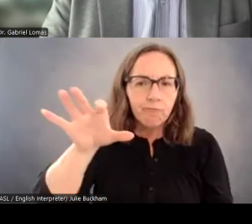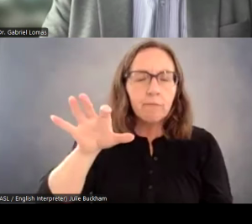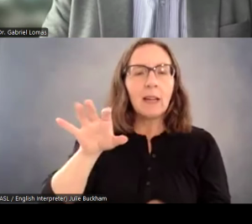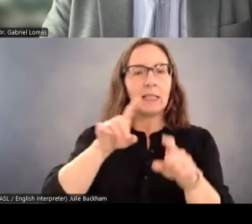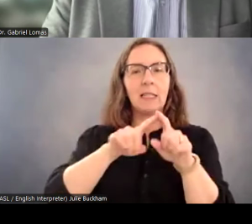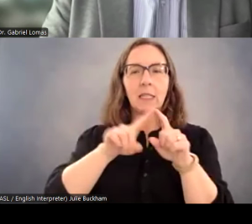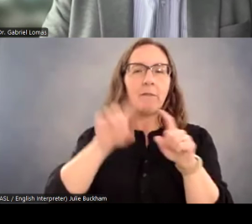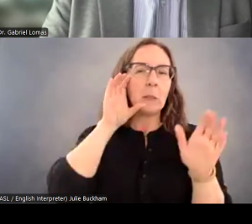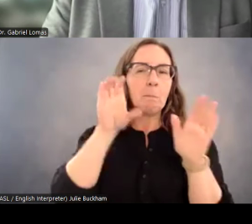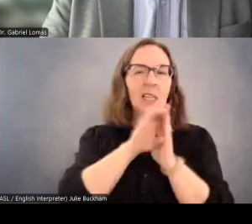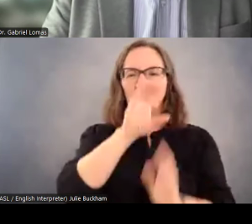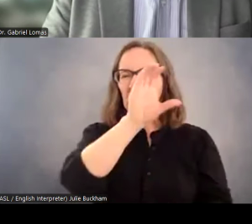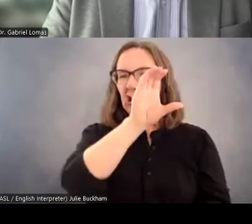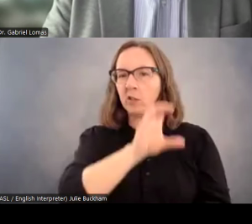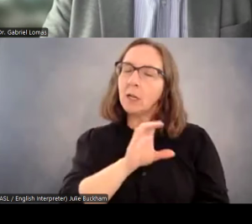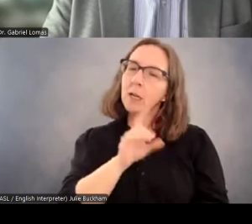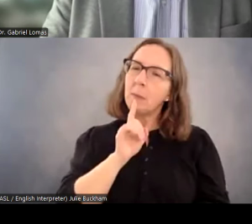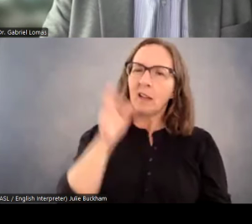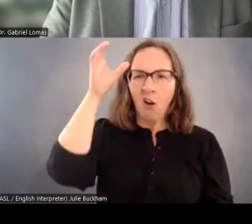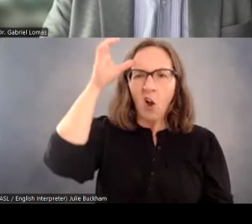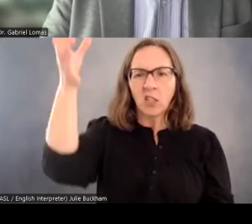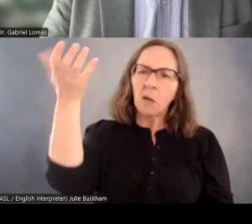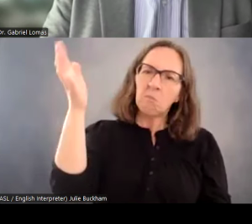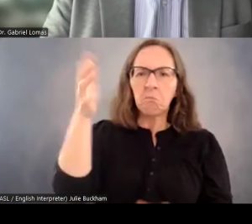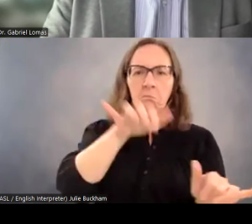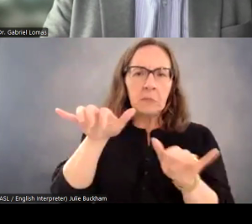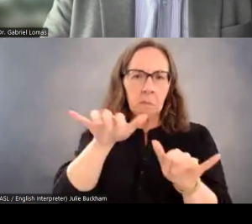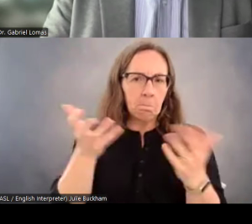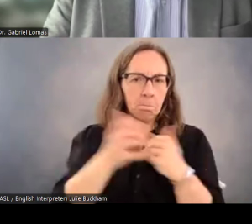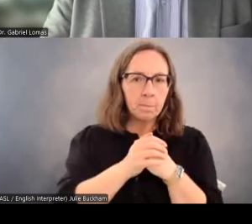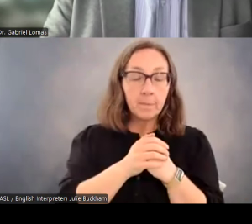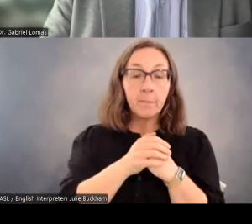of pictures, but similar concept. Next slide.